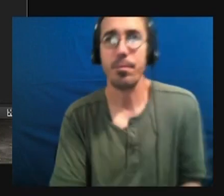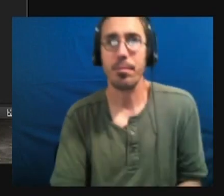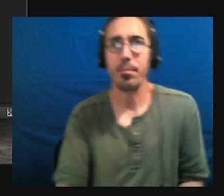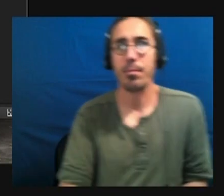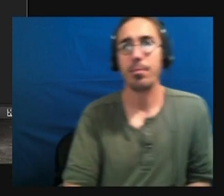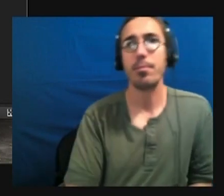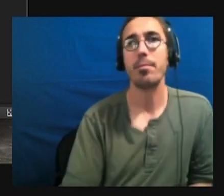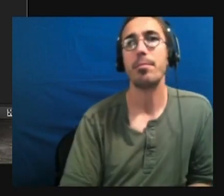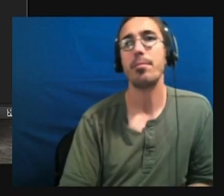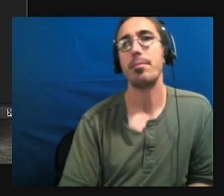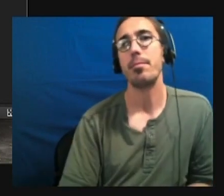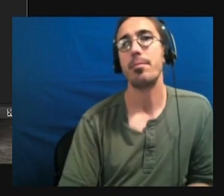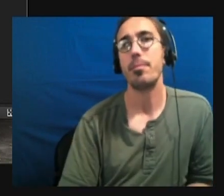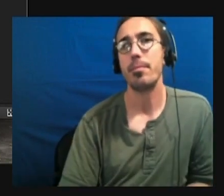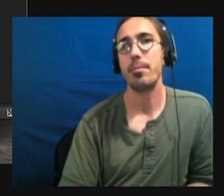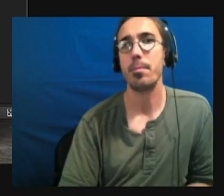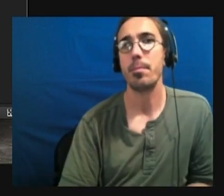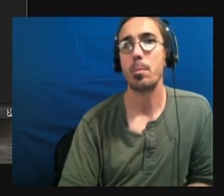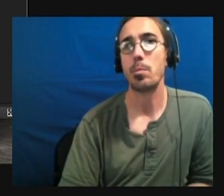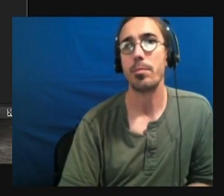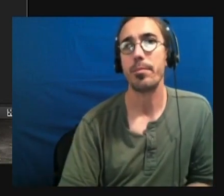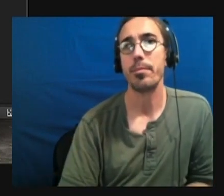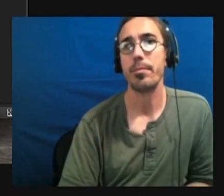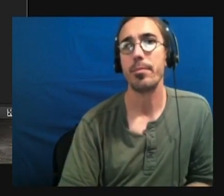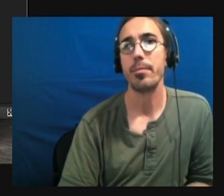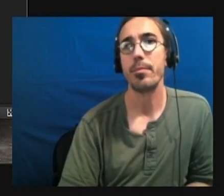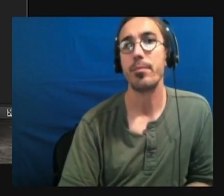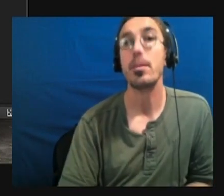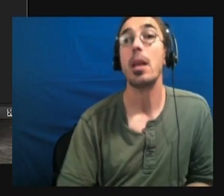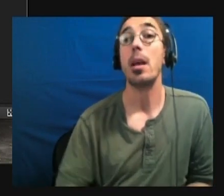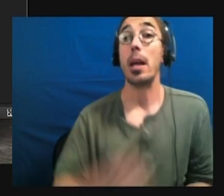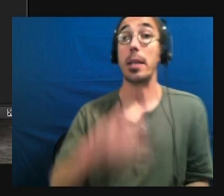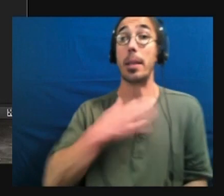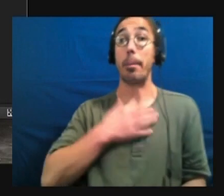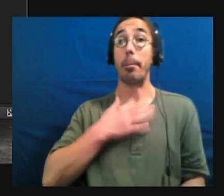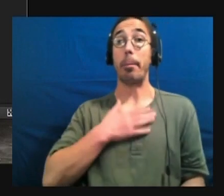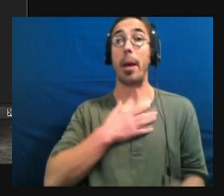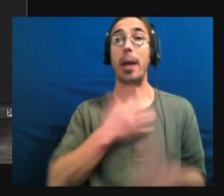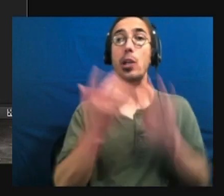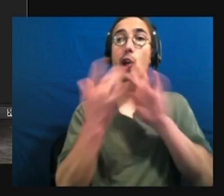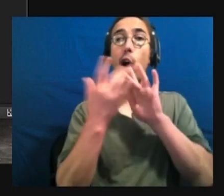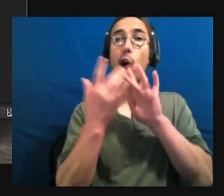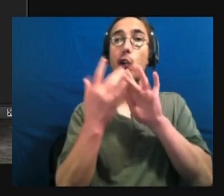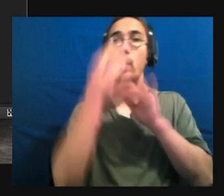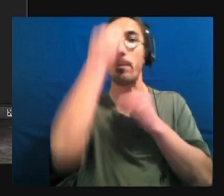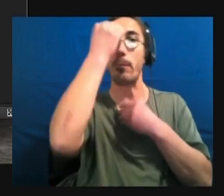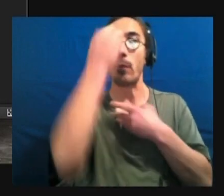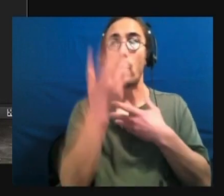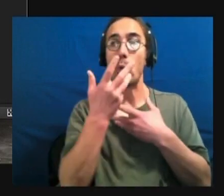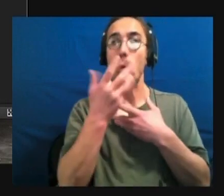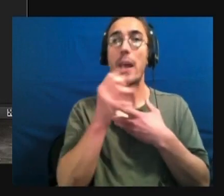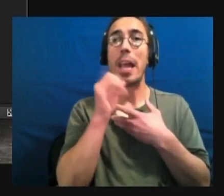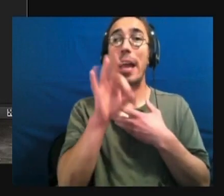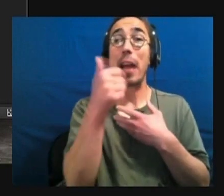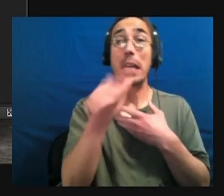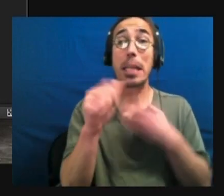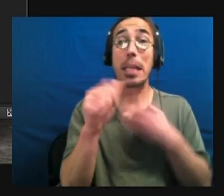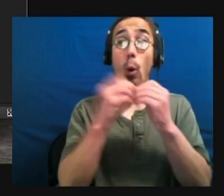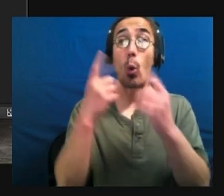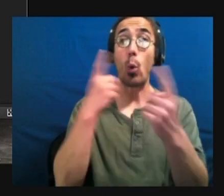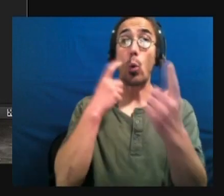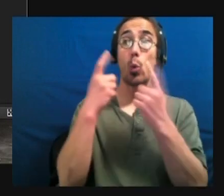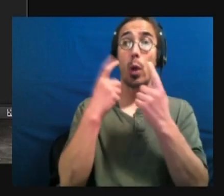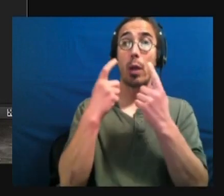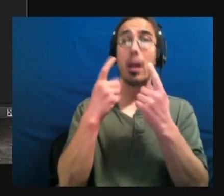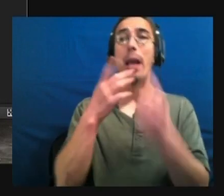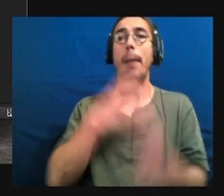And this is just my information here. And if people have more questions, that is my Instagram